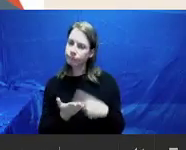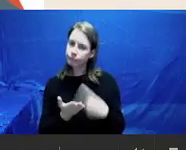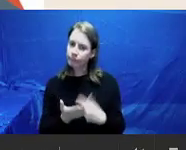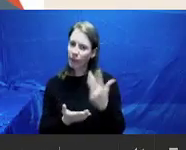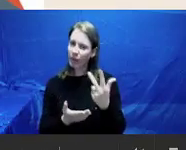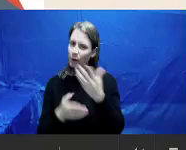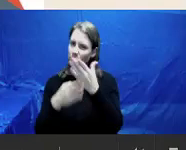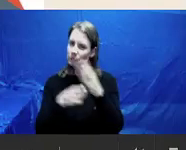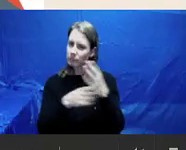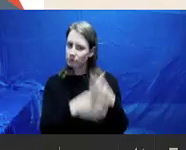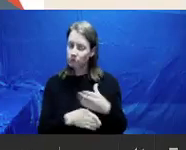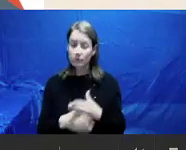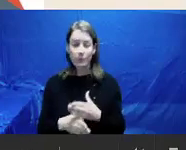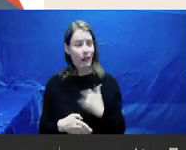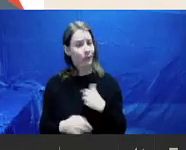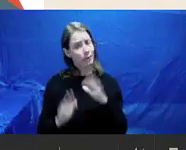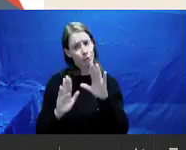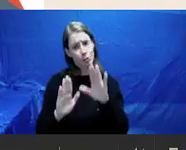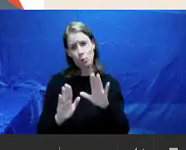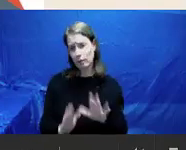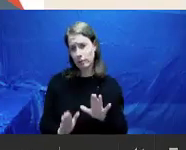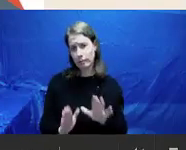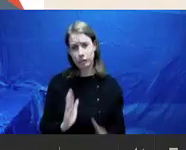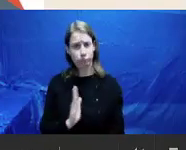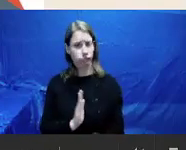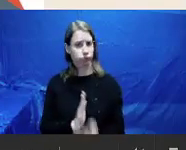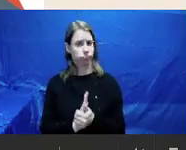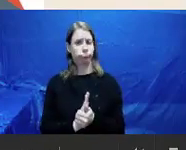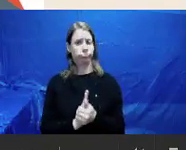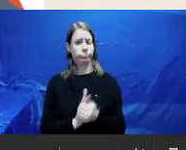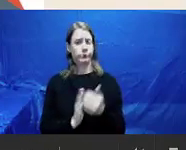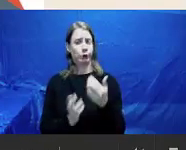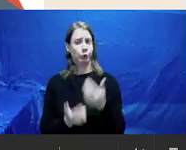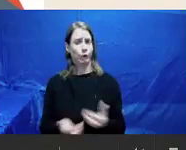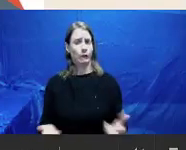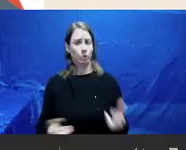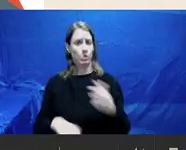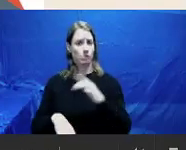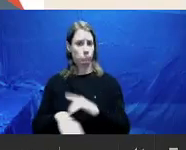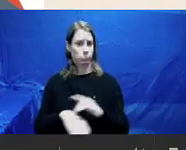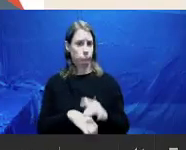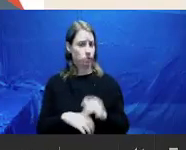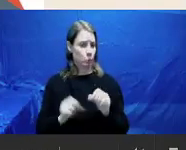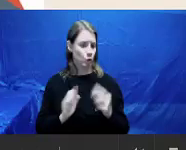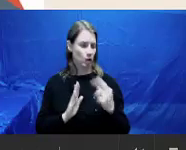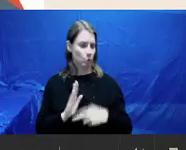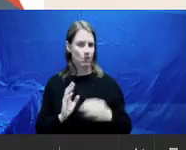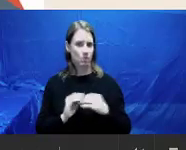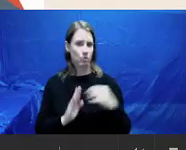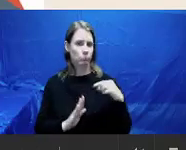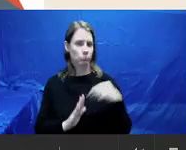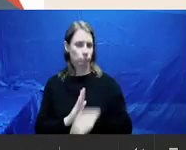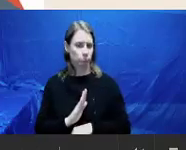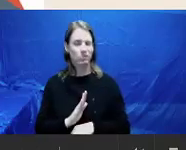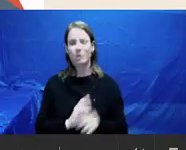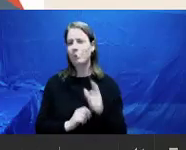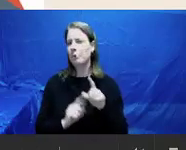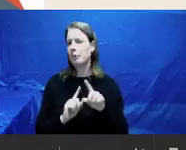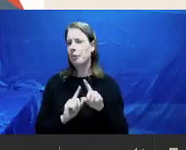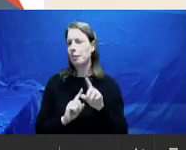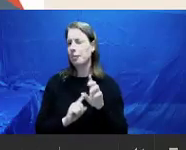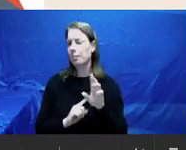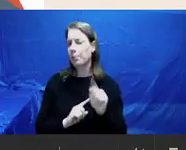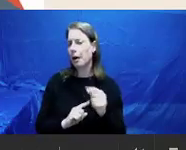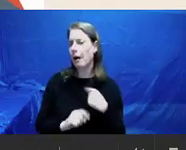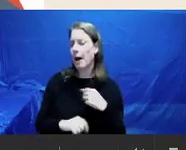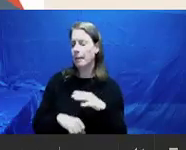There's some wonderful resources in the appendix that you can read and get a lot of more comprehensive detail, but I want to again just kind of